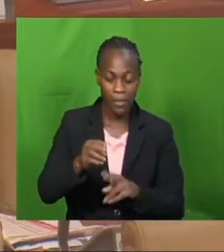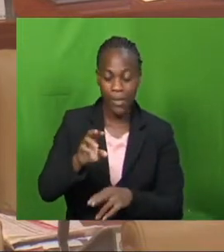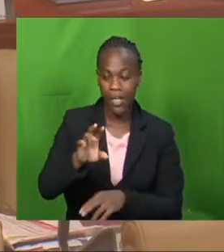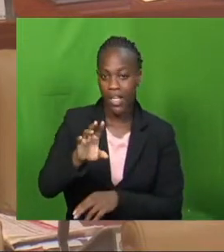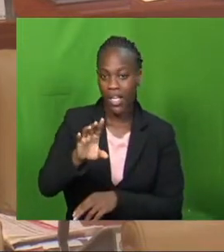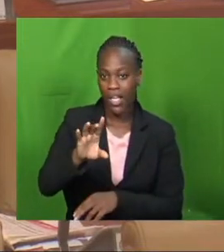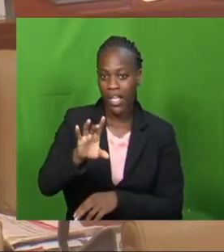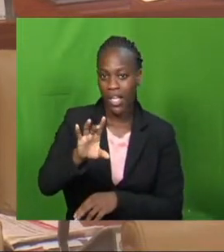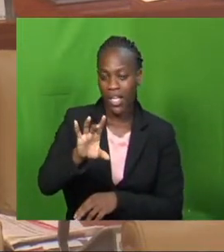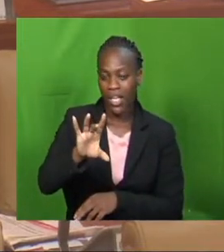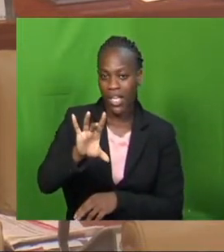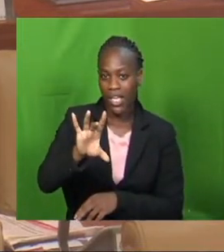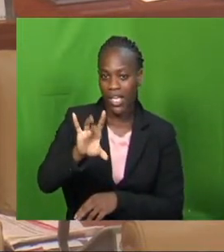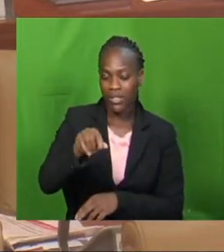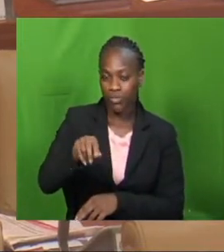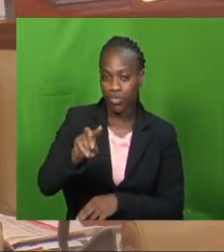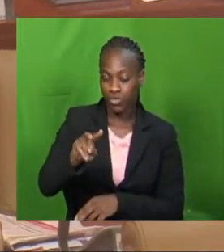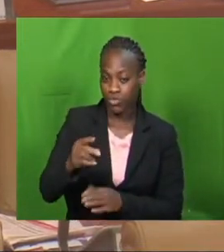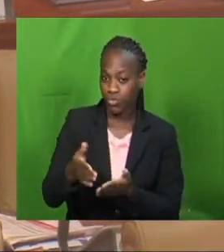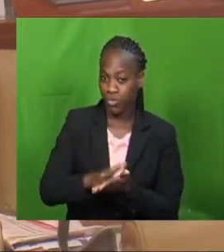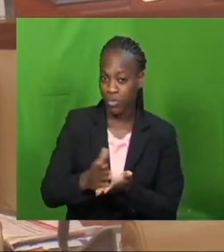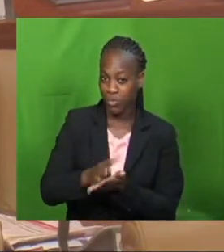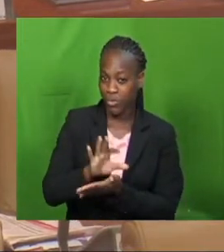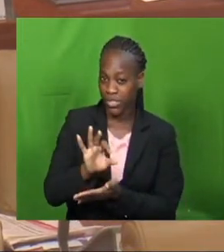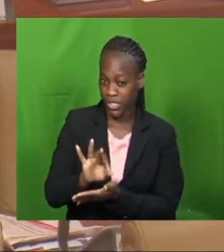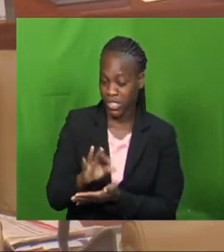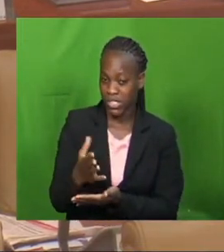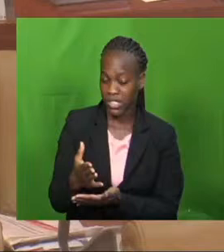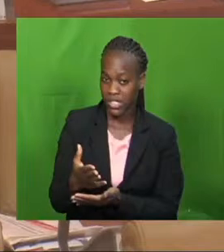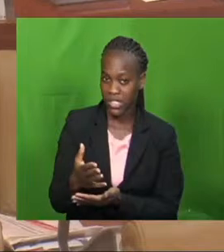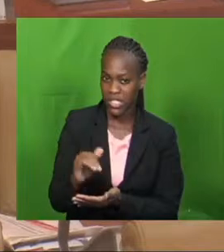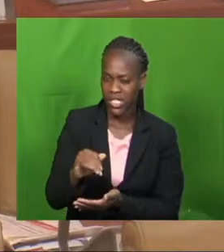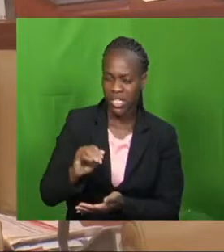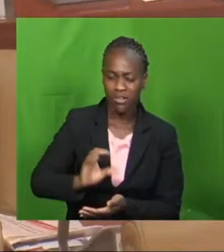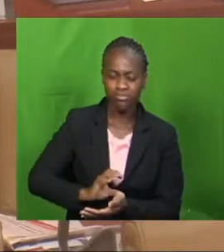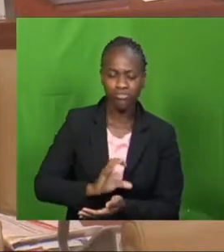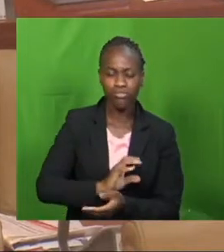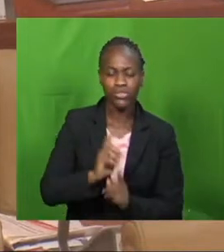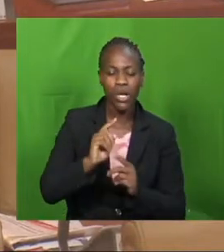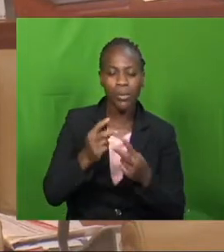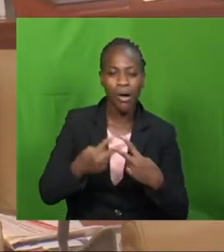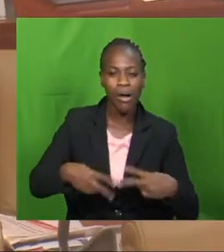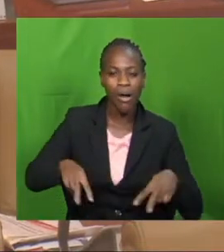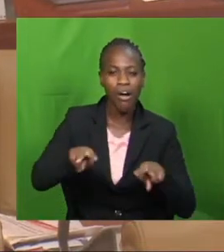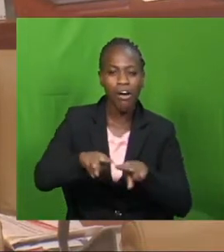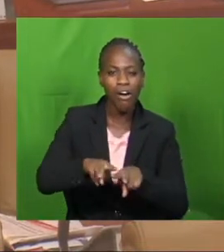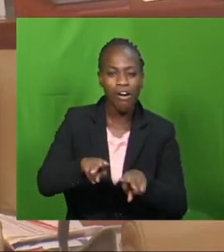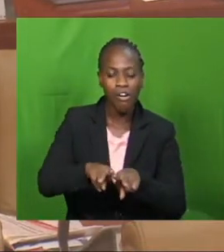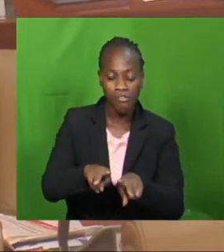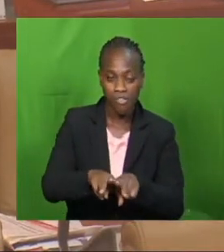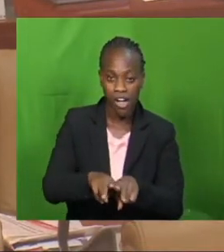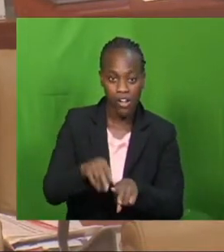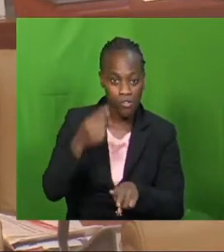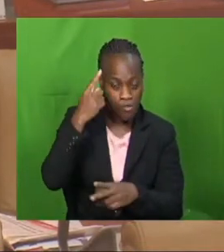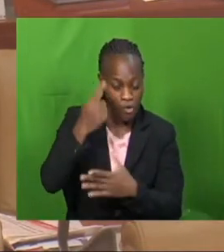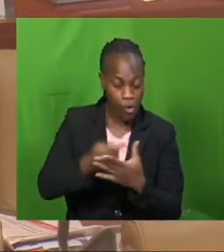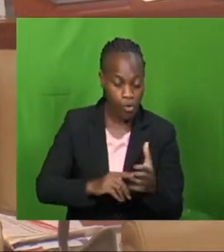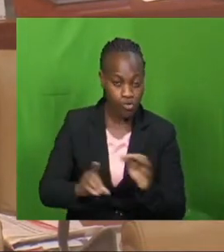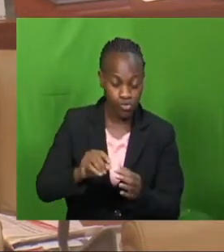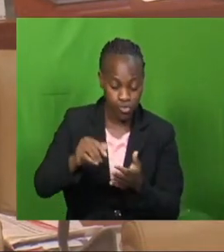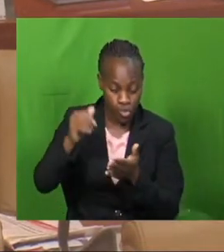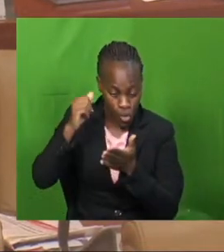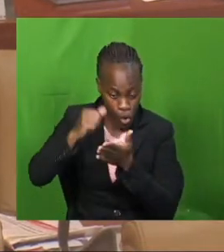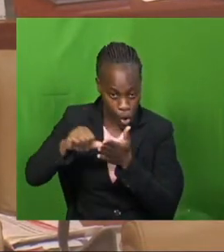8, where the committee speaks about value for money audit. Mr. Speaker, the